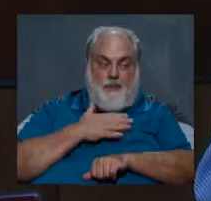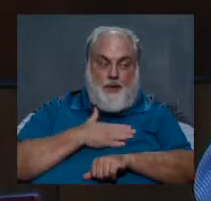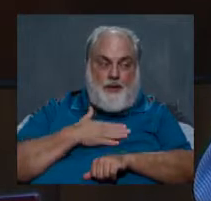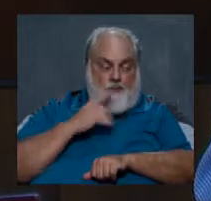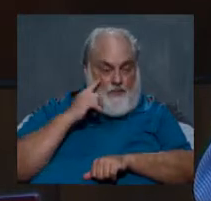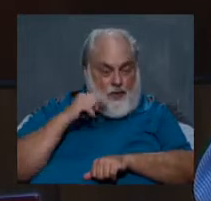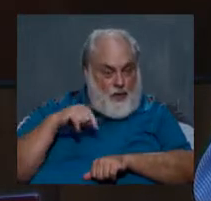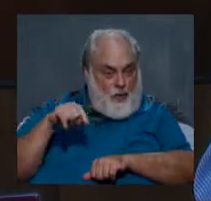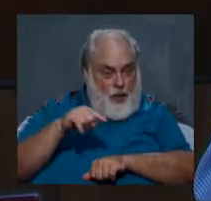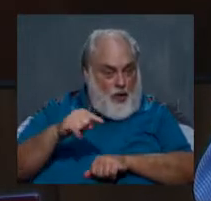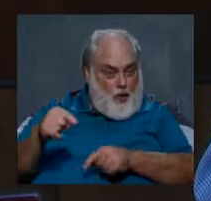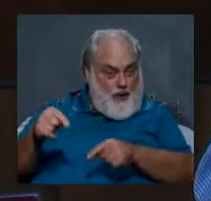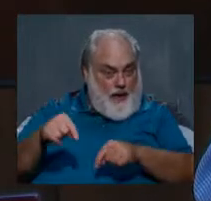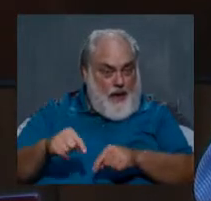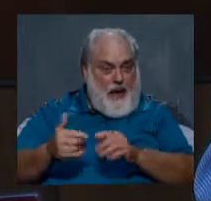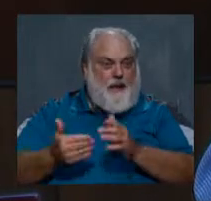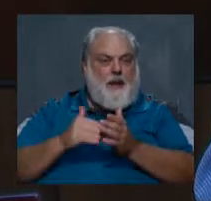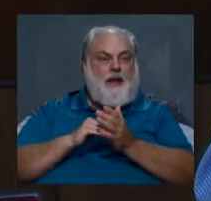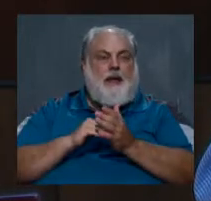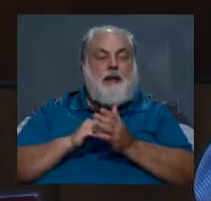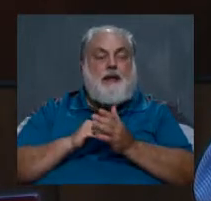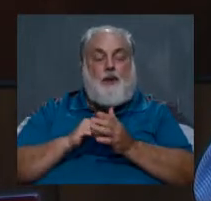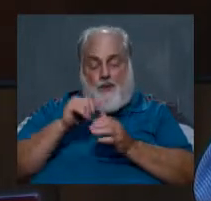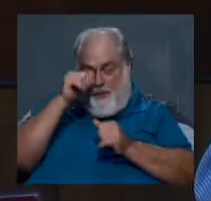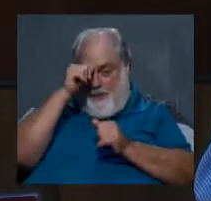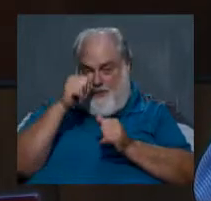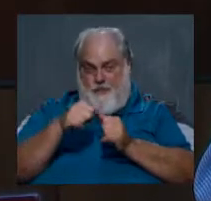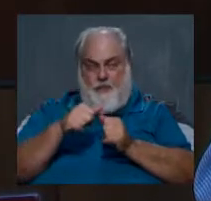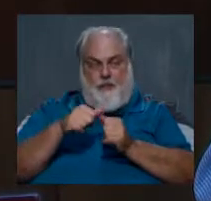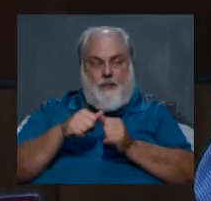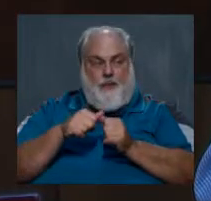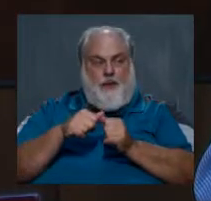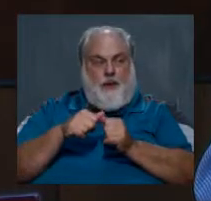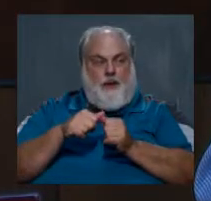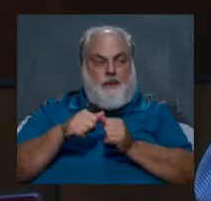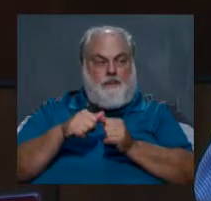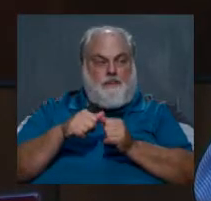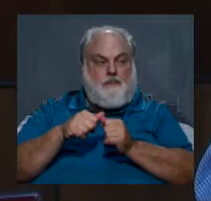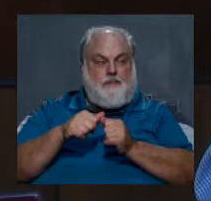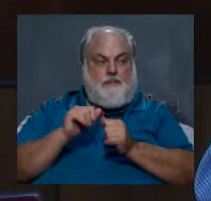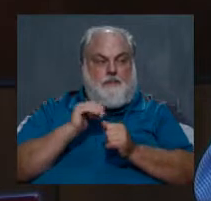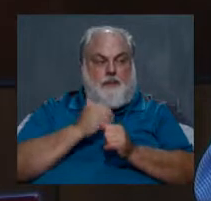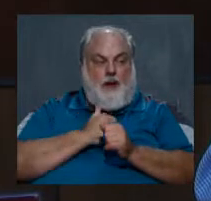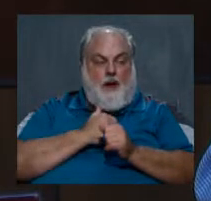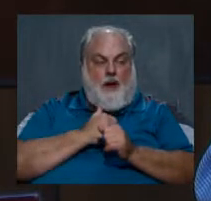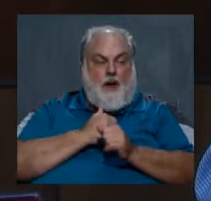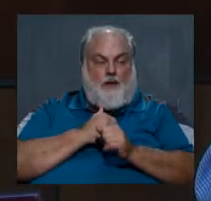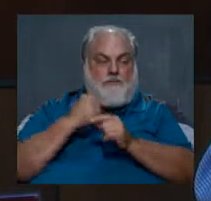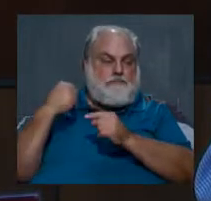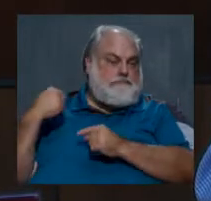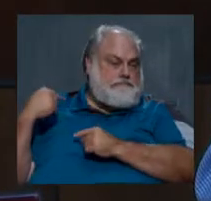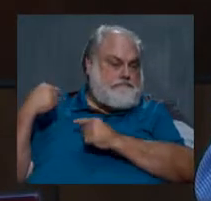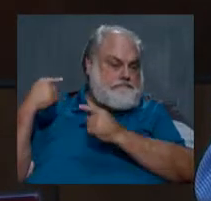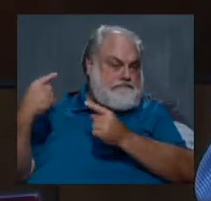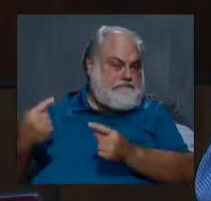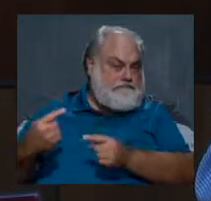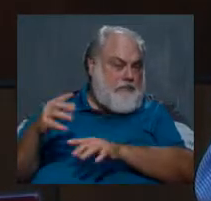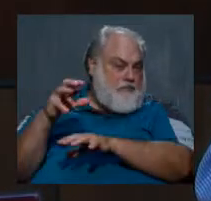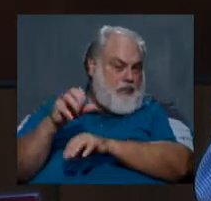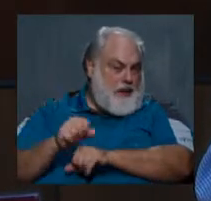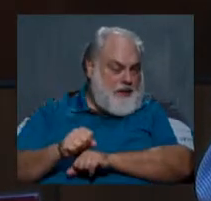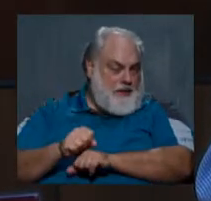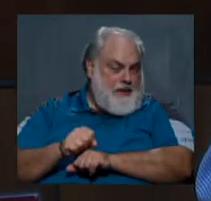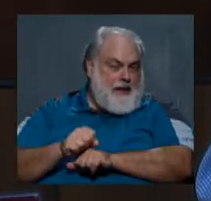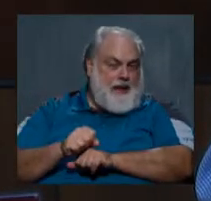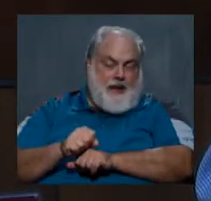those who came back. Just want to remind you of our longstanding practice that